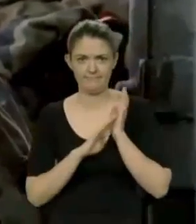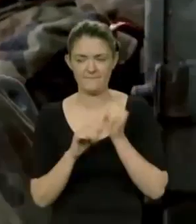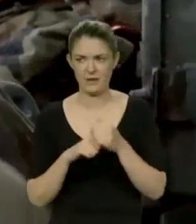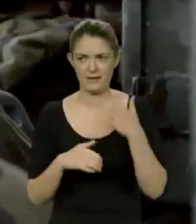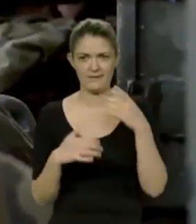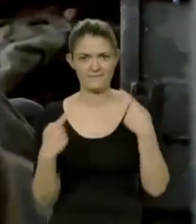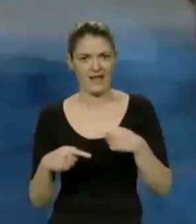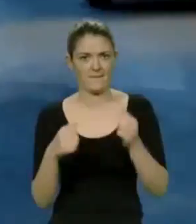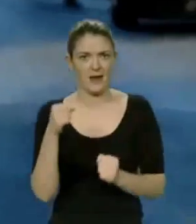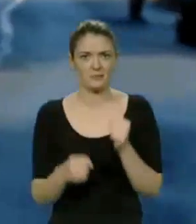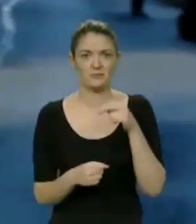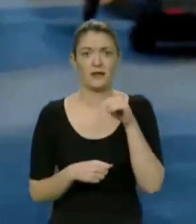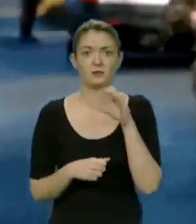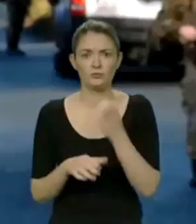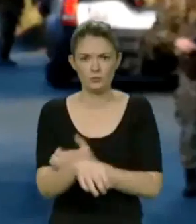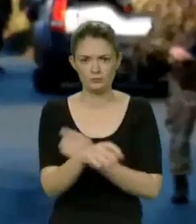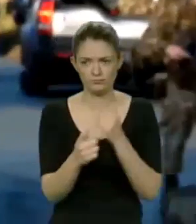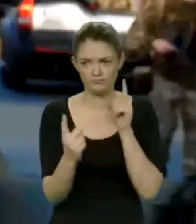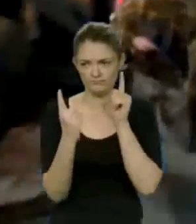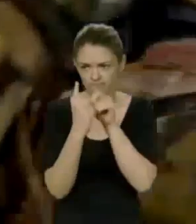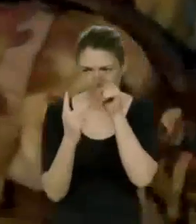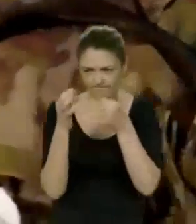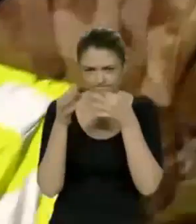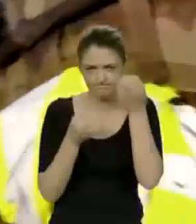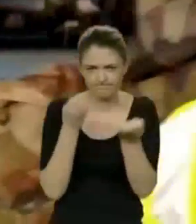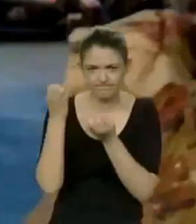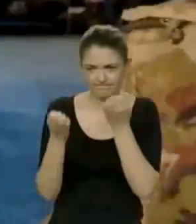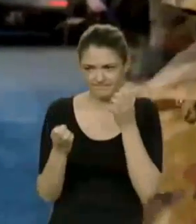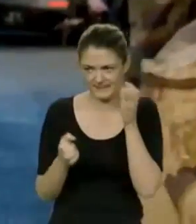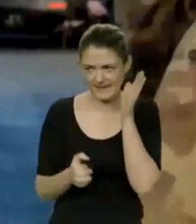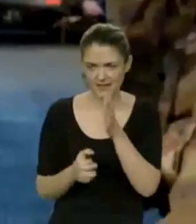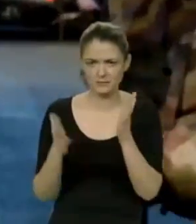close scrutiny. Let's get it done.